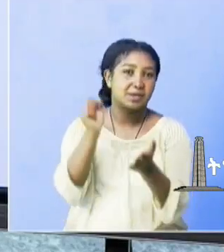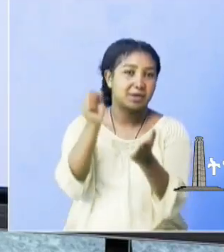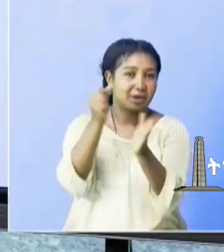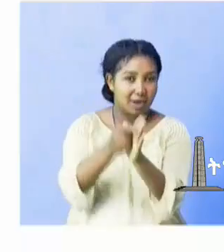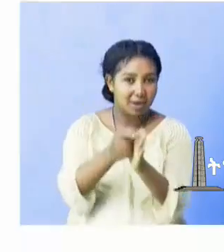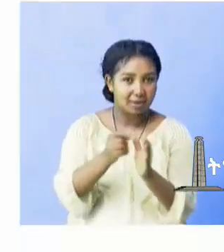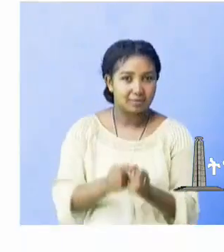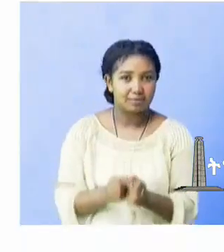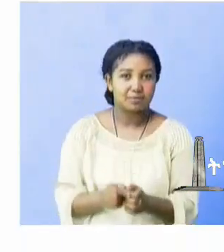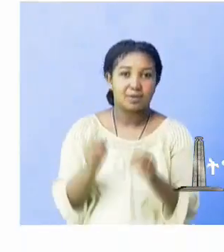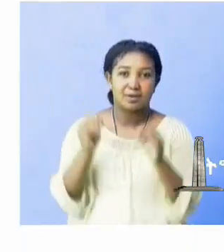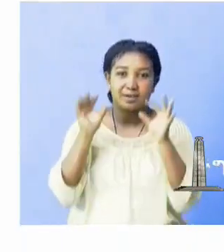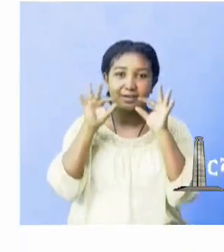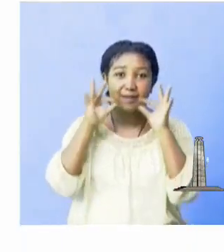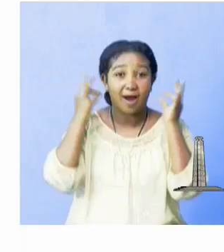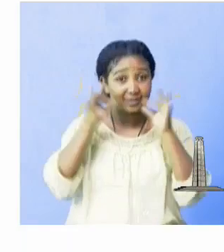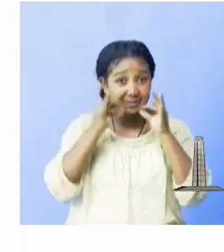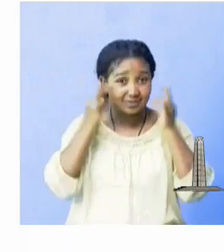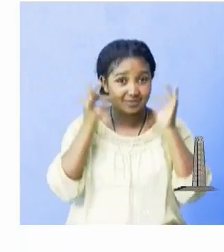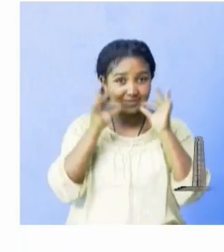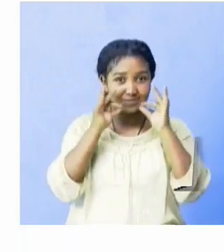like cat,